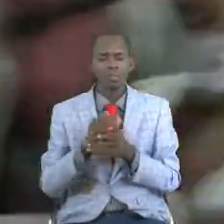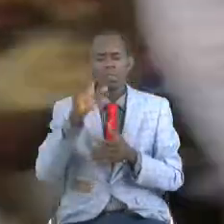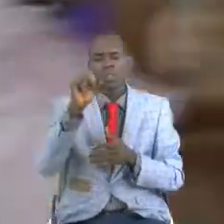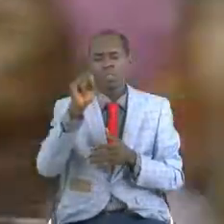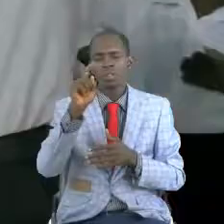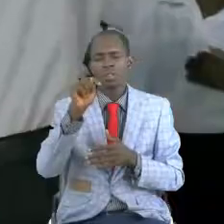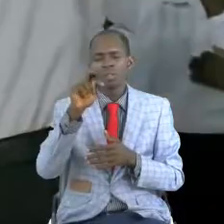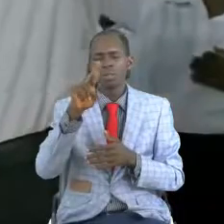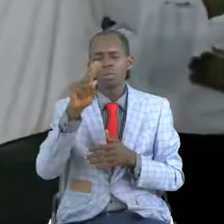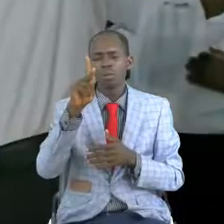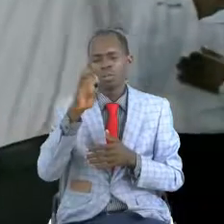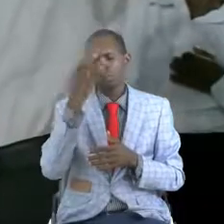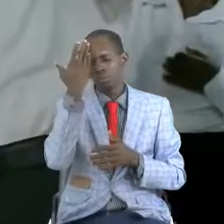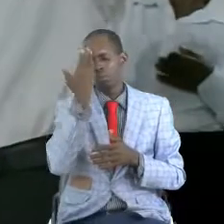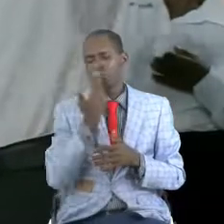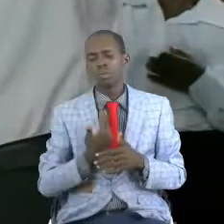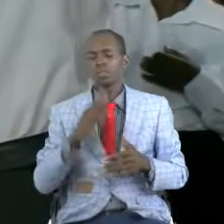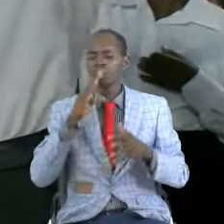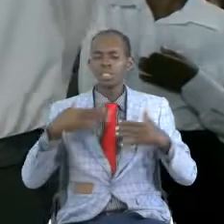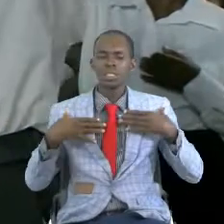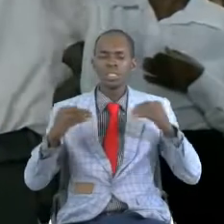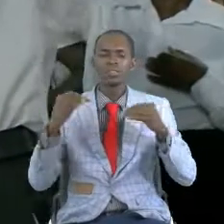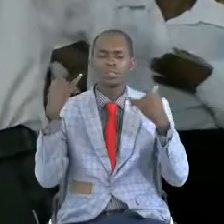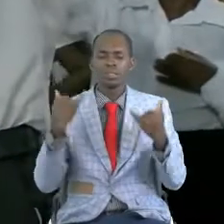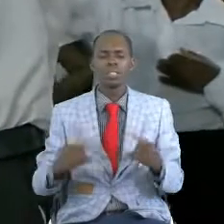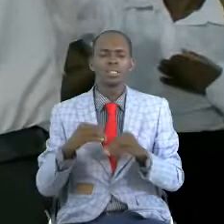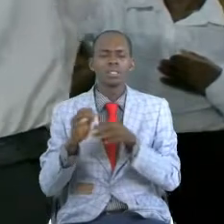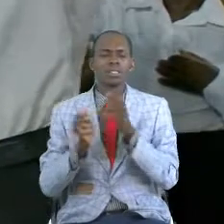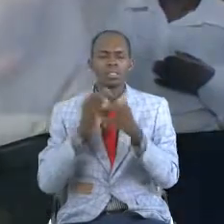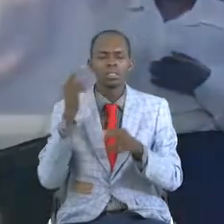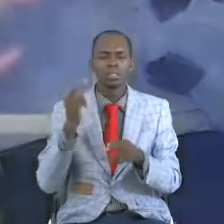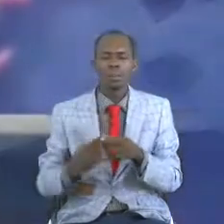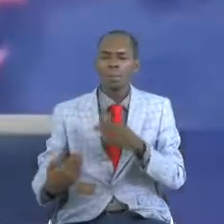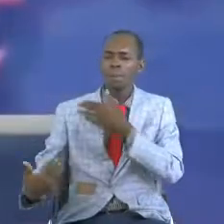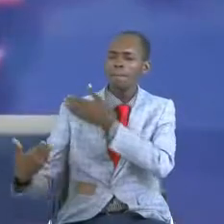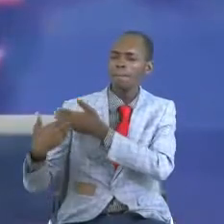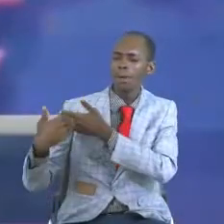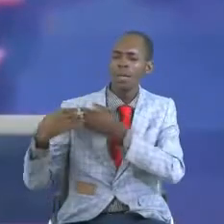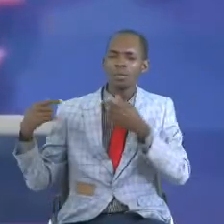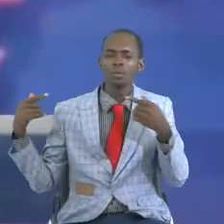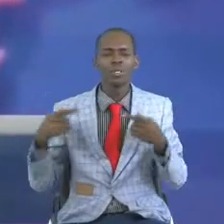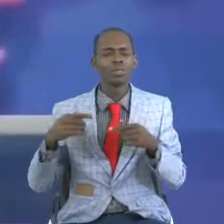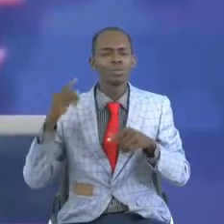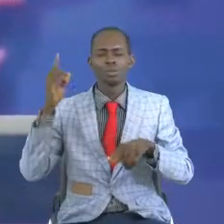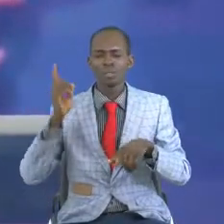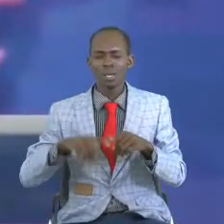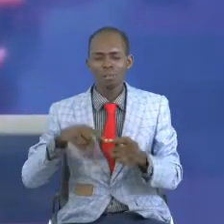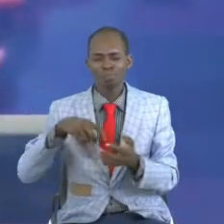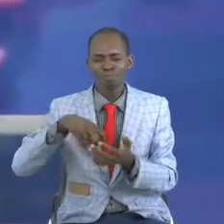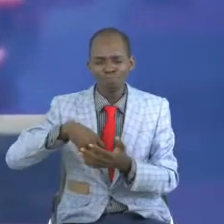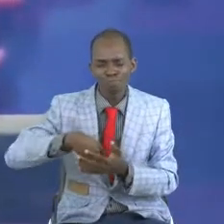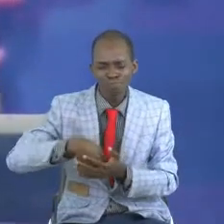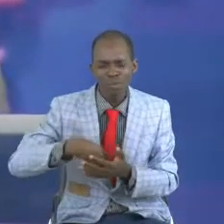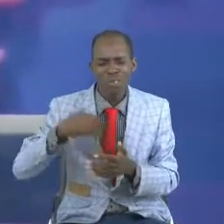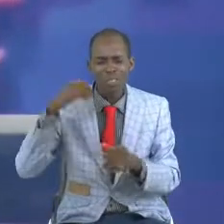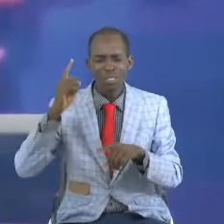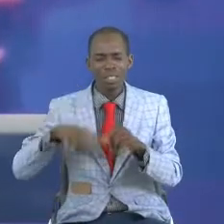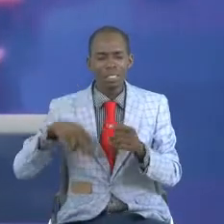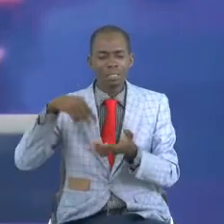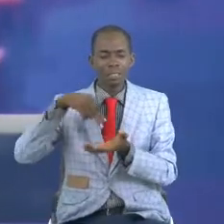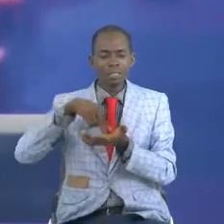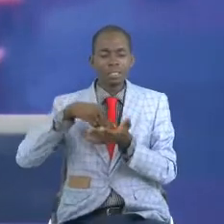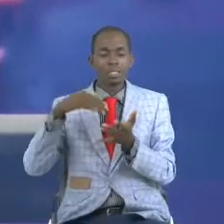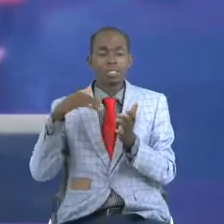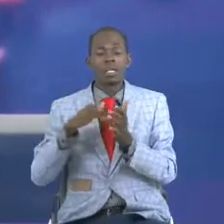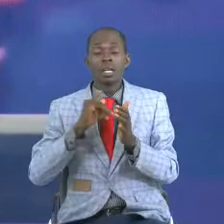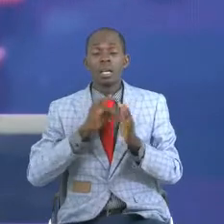in Jesus' name. Back pain, you can't bend, you can't rise up again. I pray the Lord